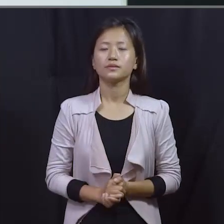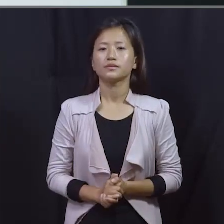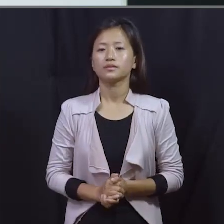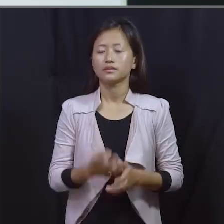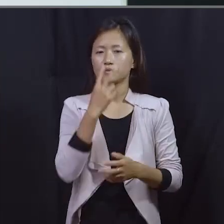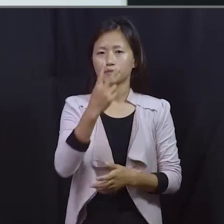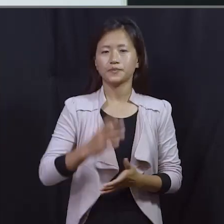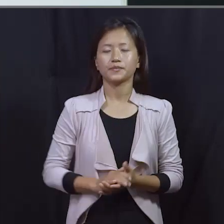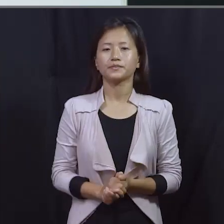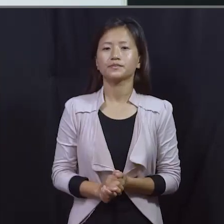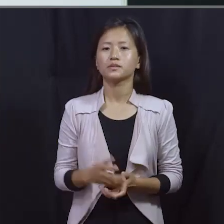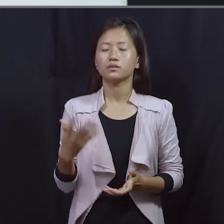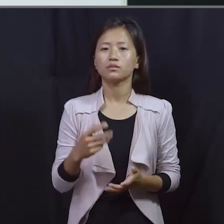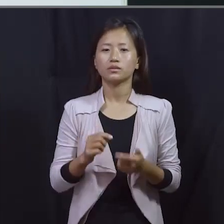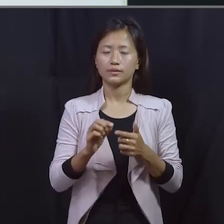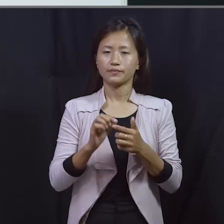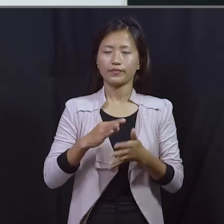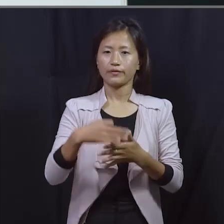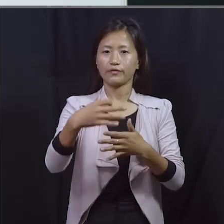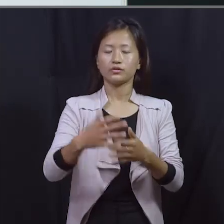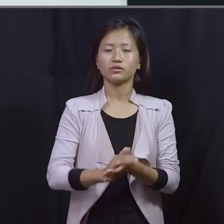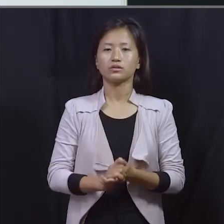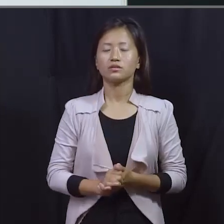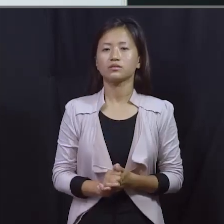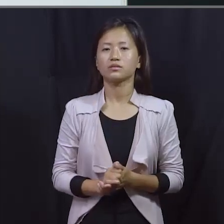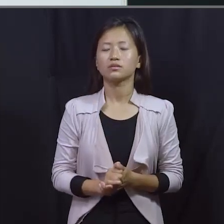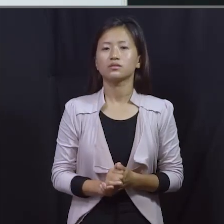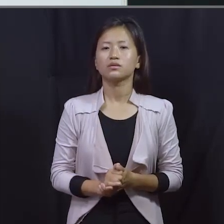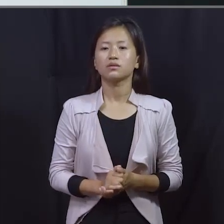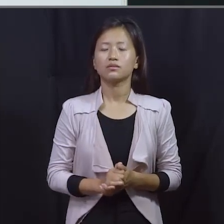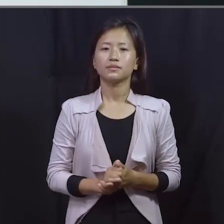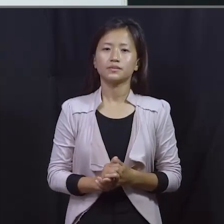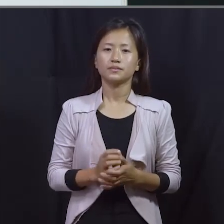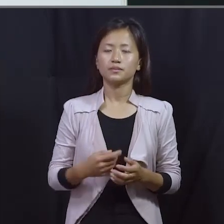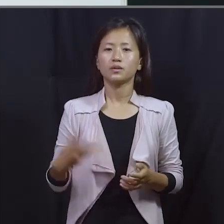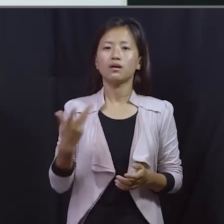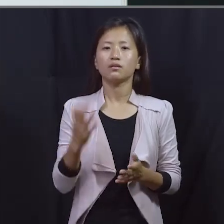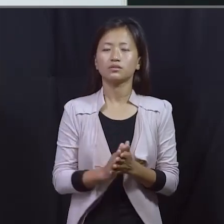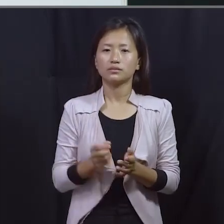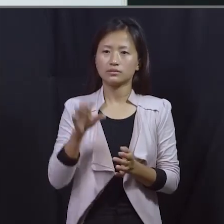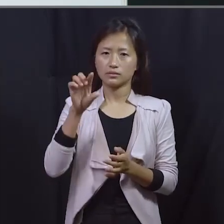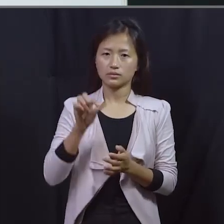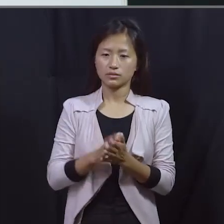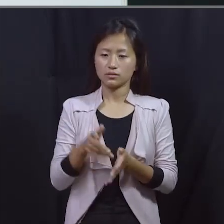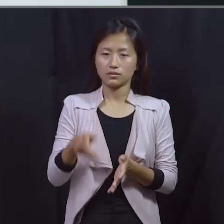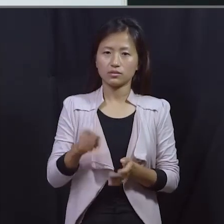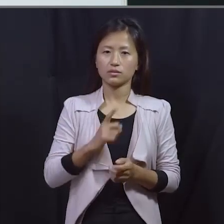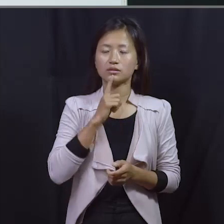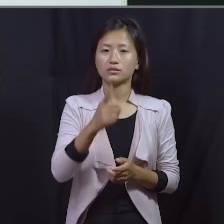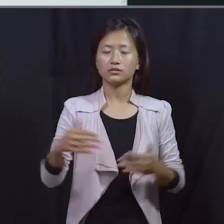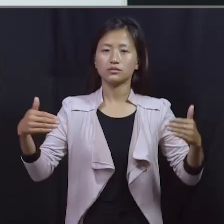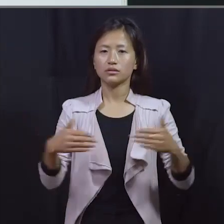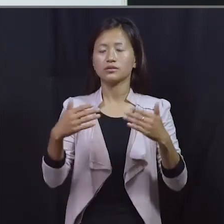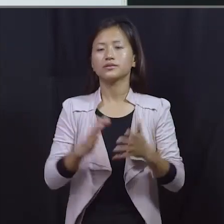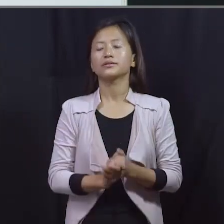will see what are the features of this Roadway settlement and how did the introduction of this